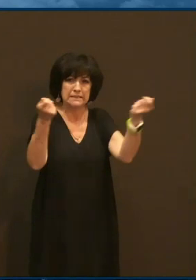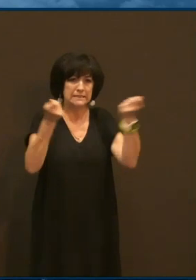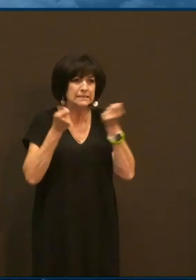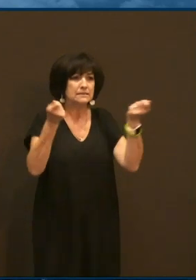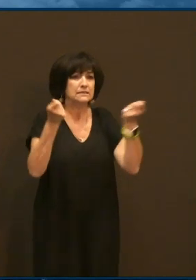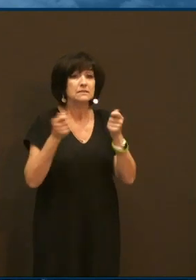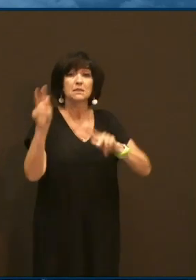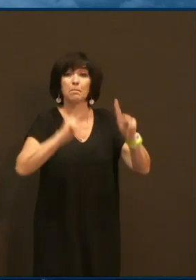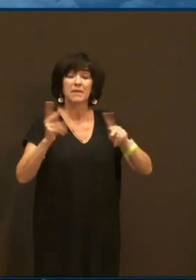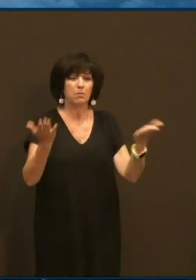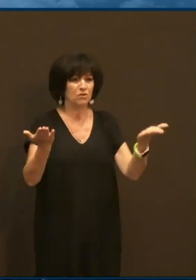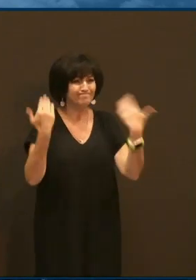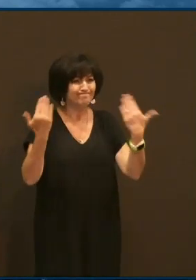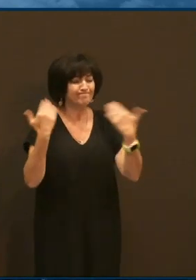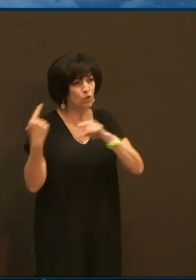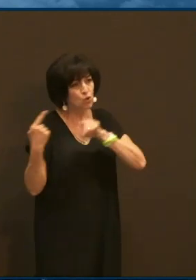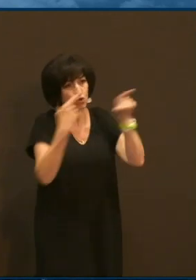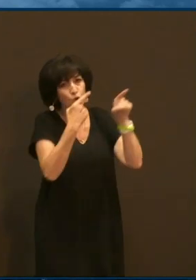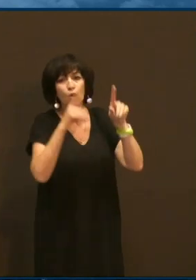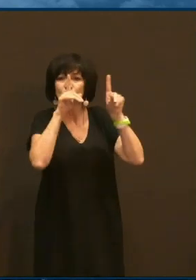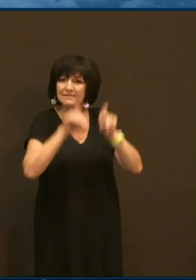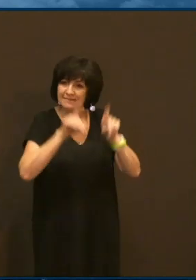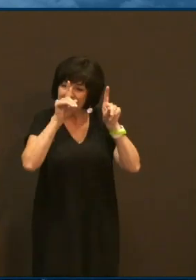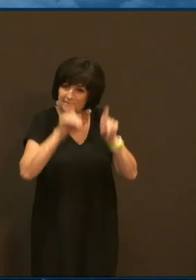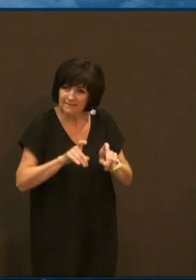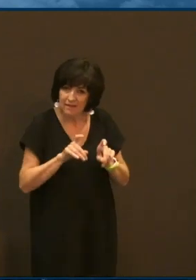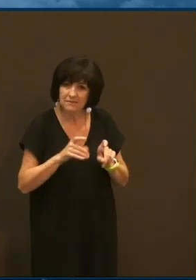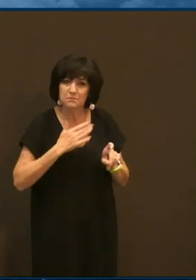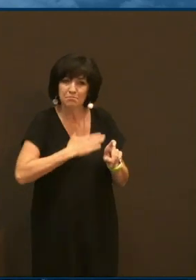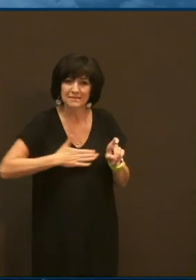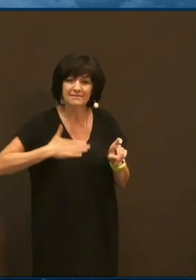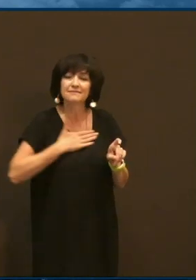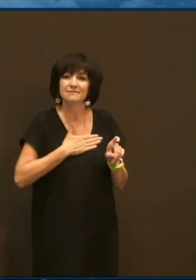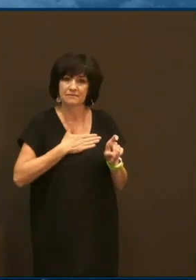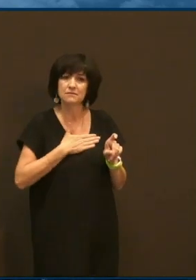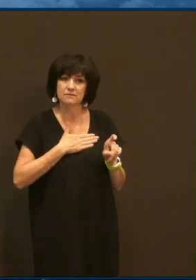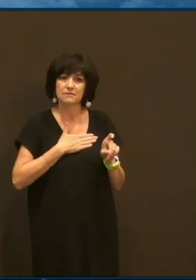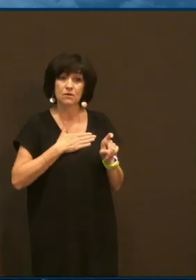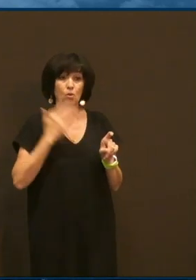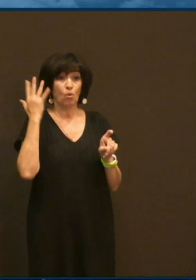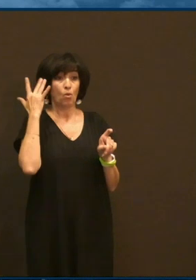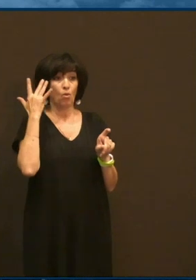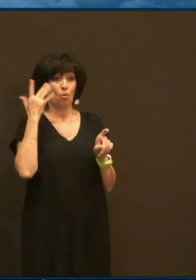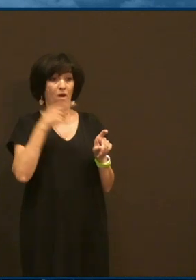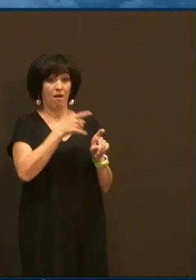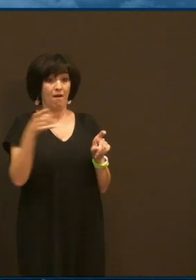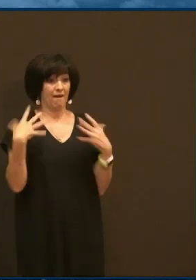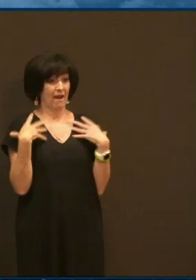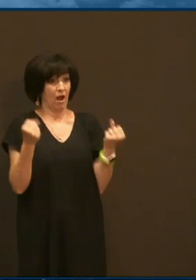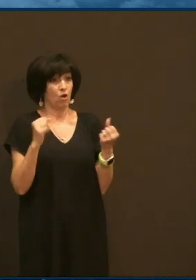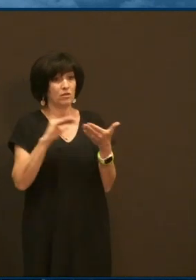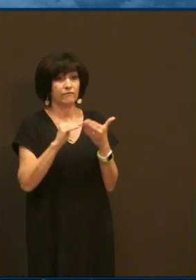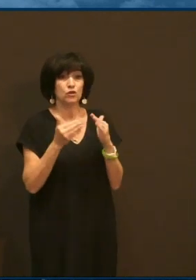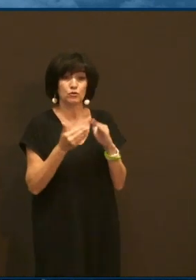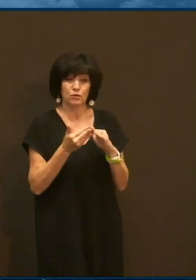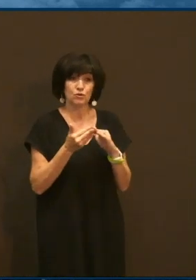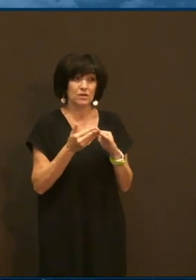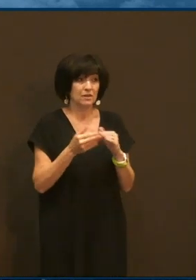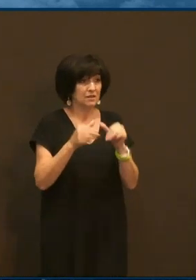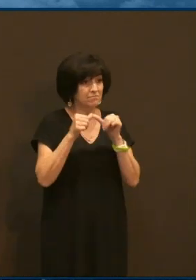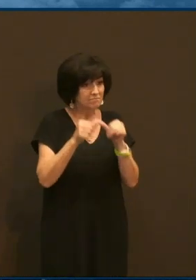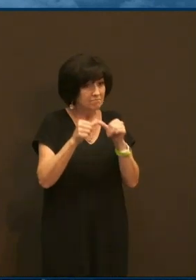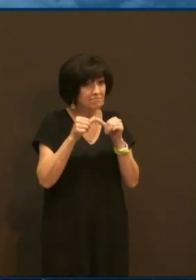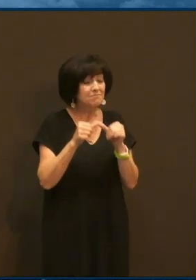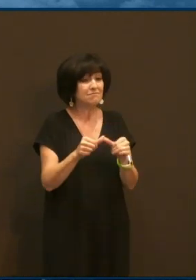goes by, and particularly if the health of the community continues to